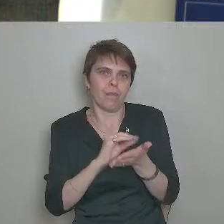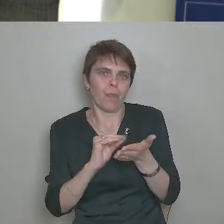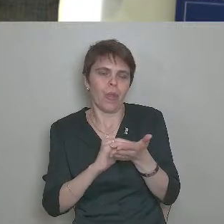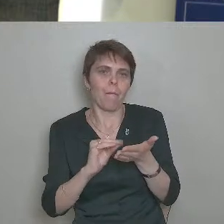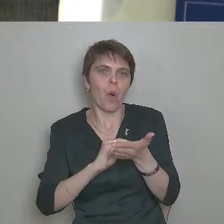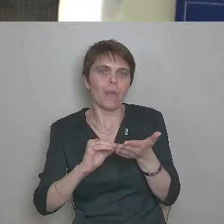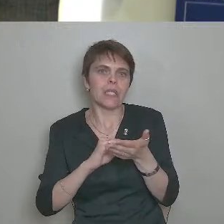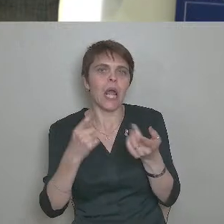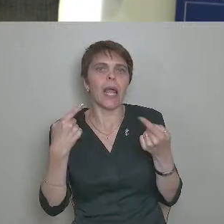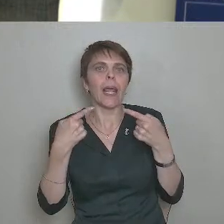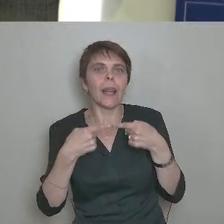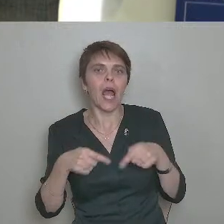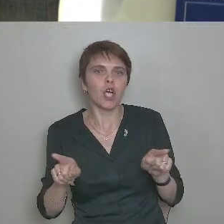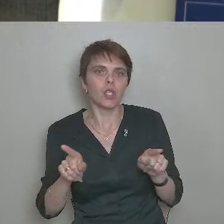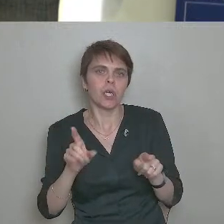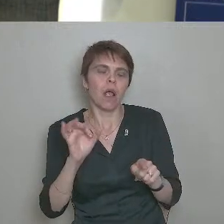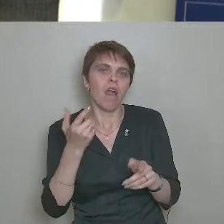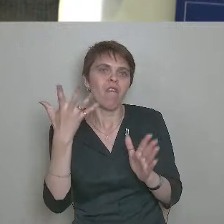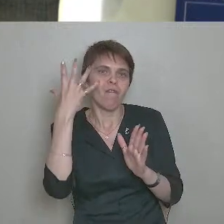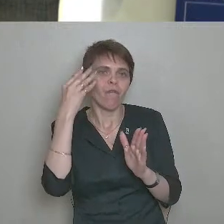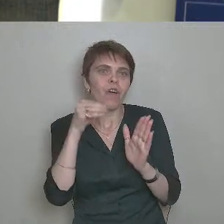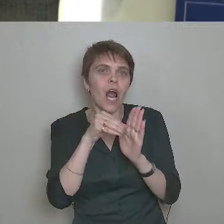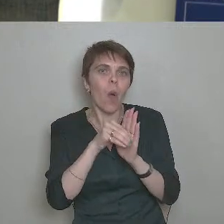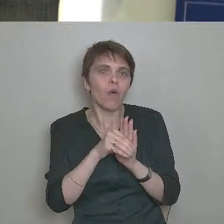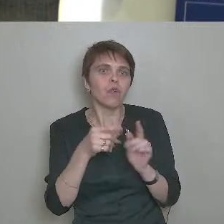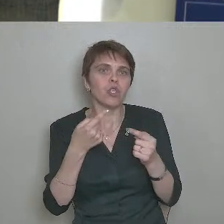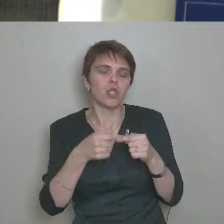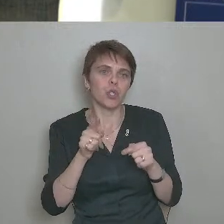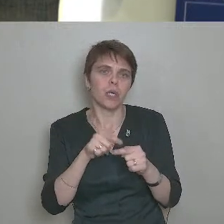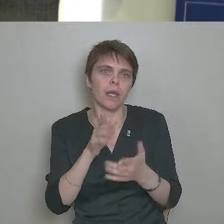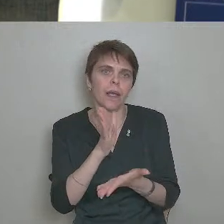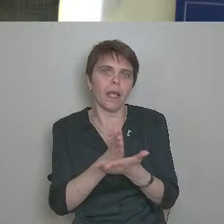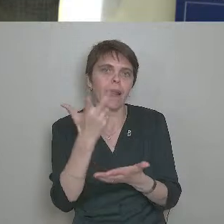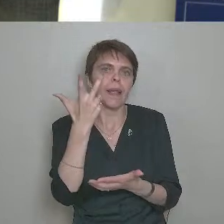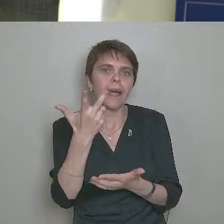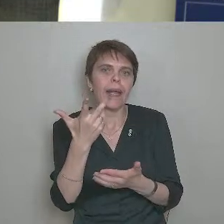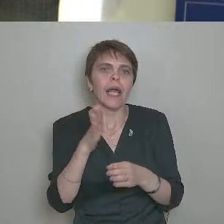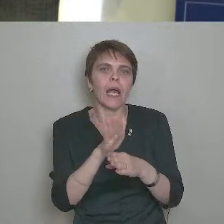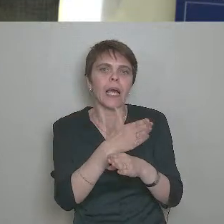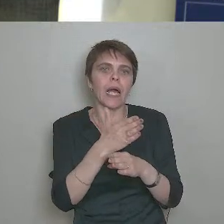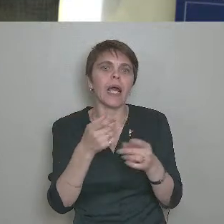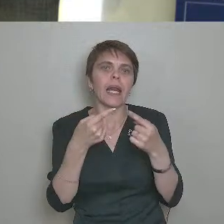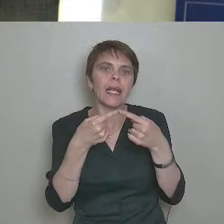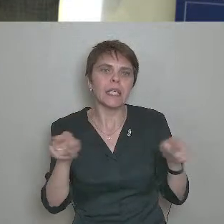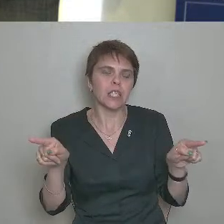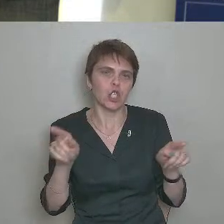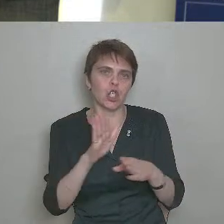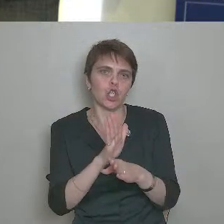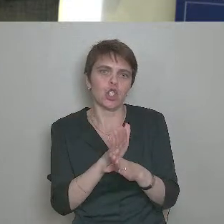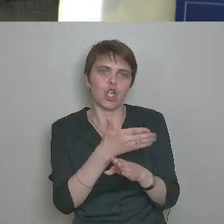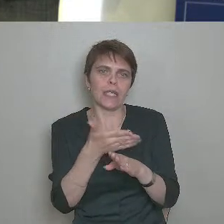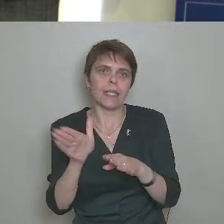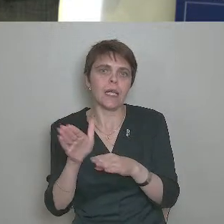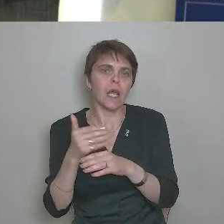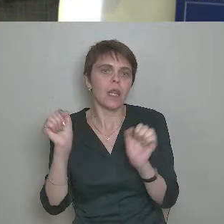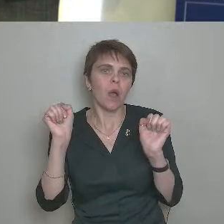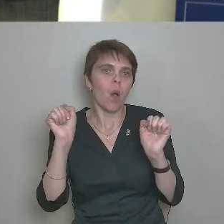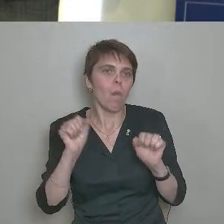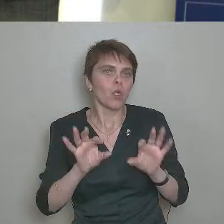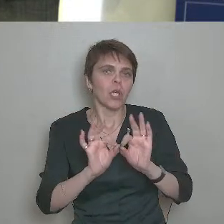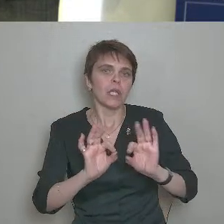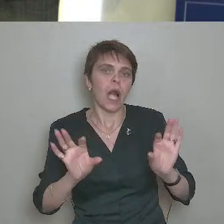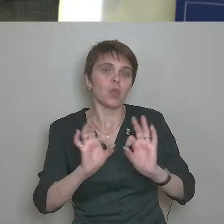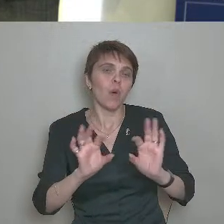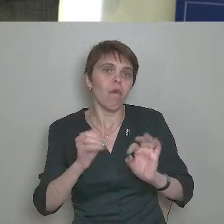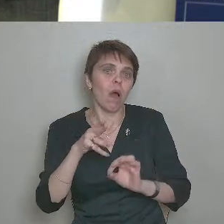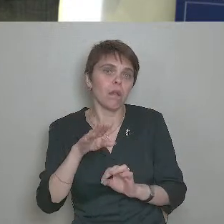to Kalchenko's amendment. It was phrased differently, though. Given three different parts that could be